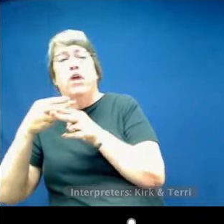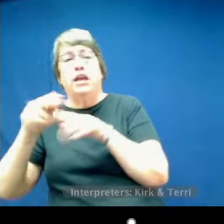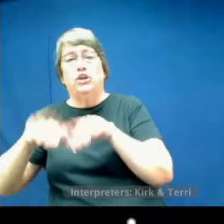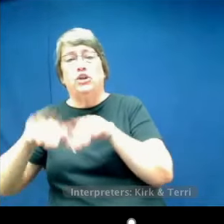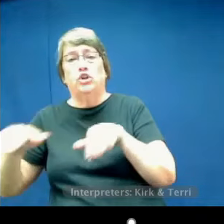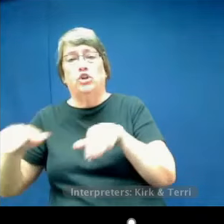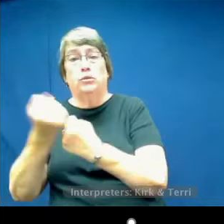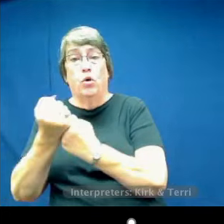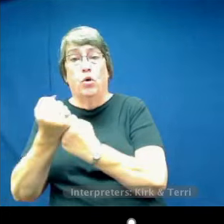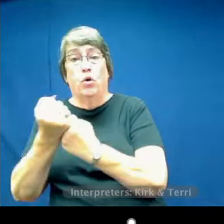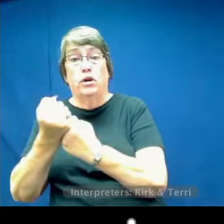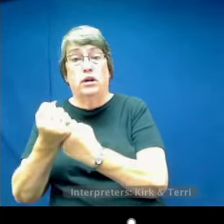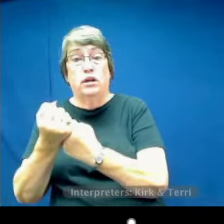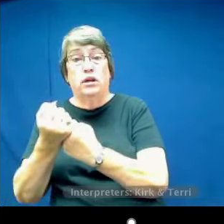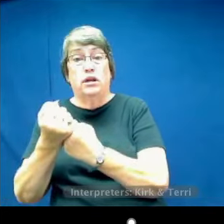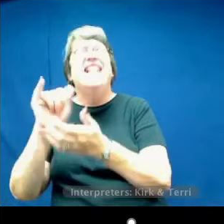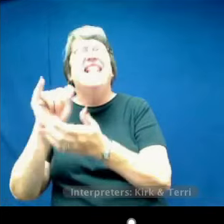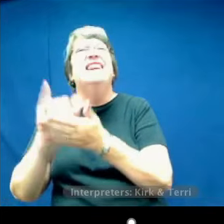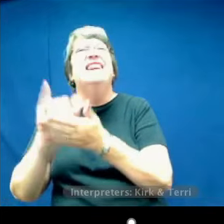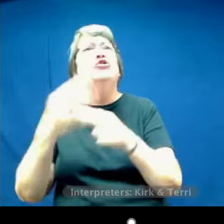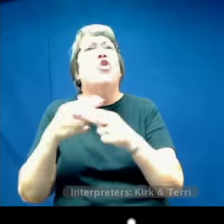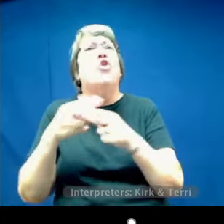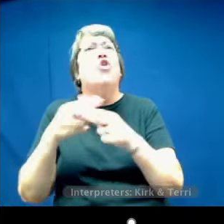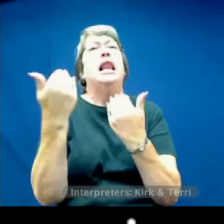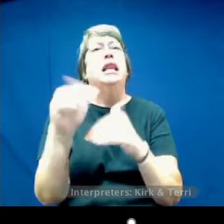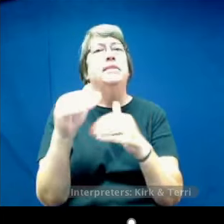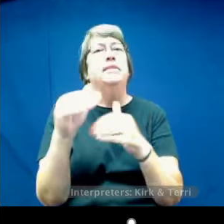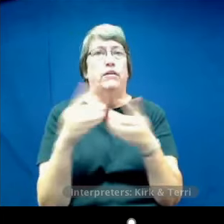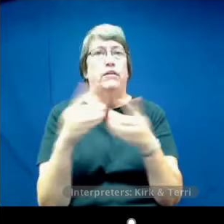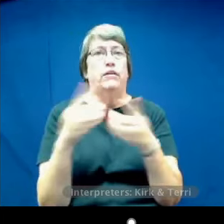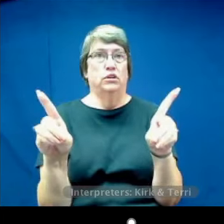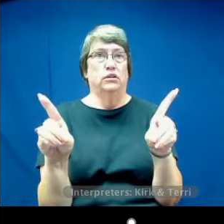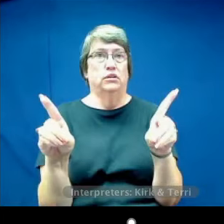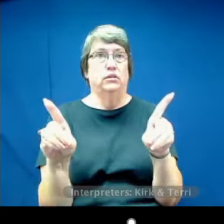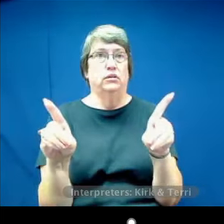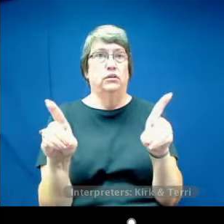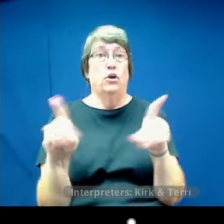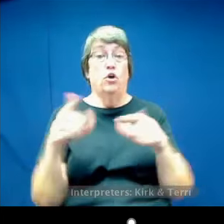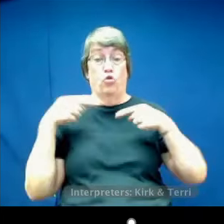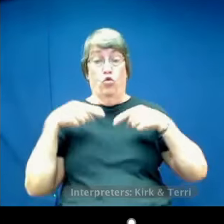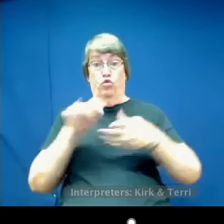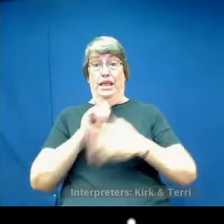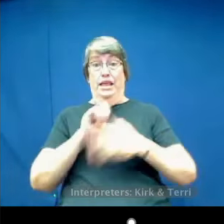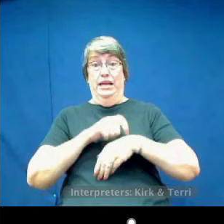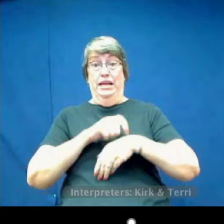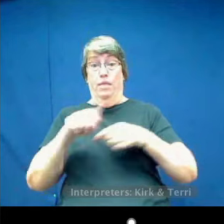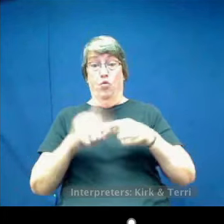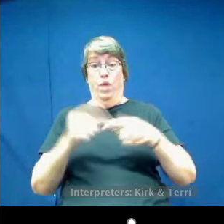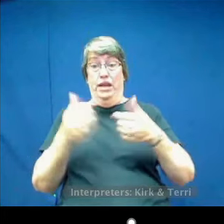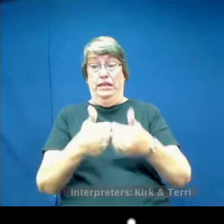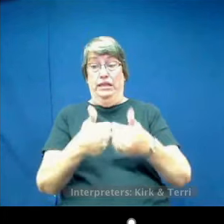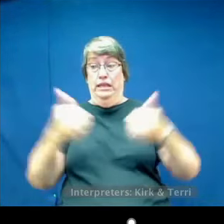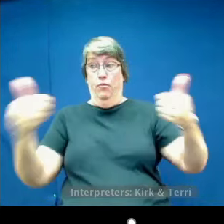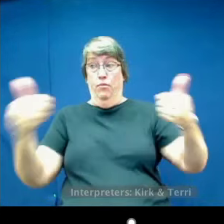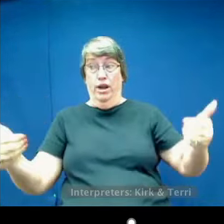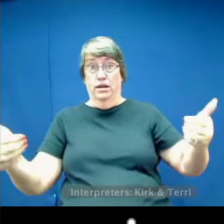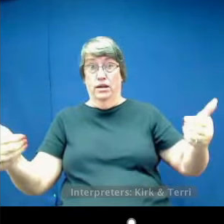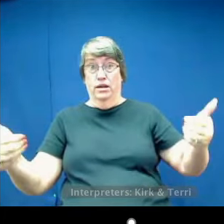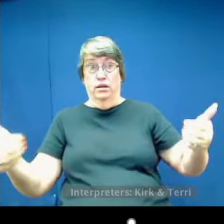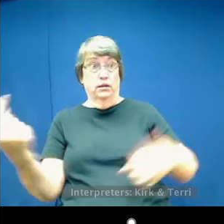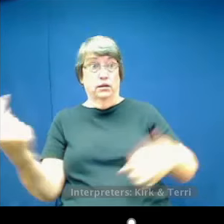That is called a limited divorce. During that period of separation, and you've gone to the court and you've asked the court